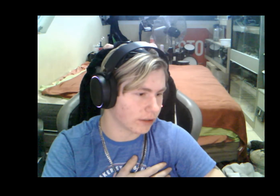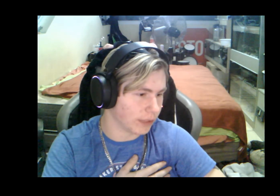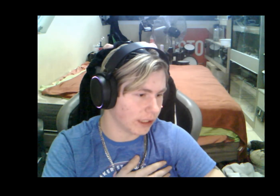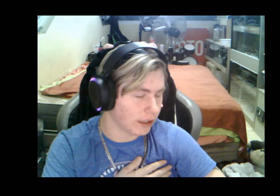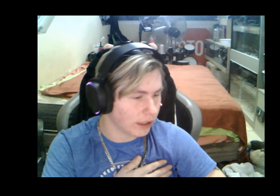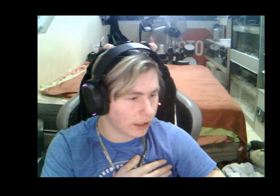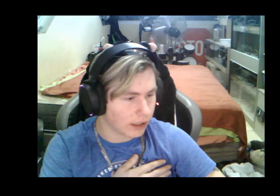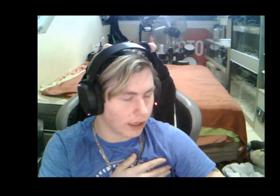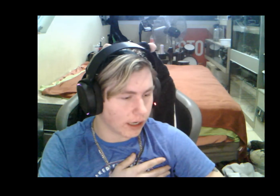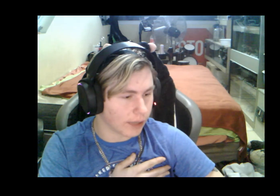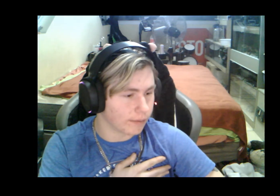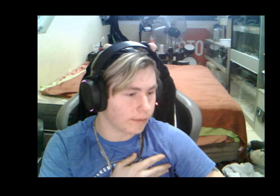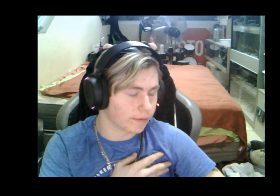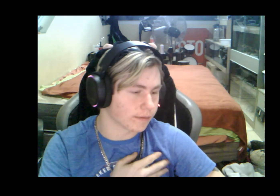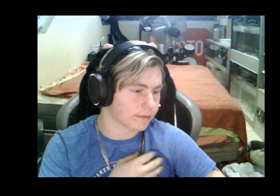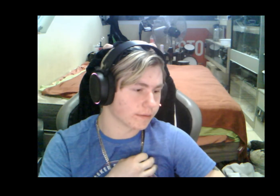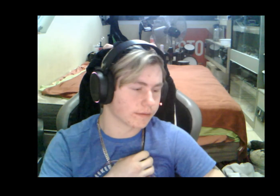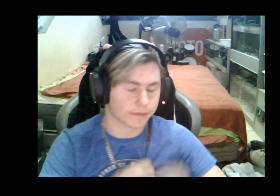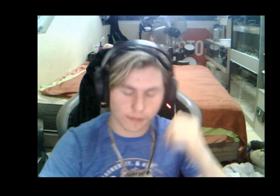a lot to me.